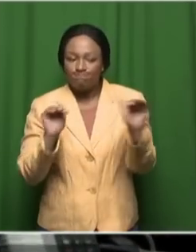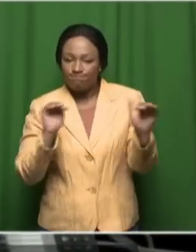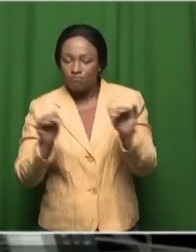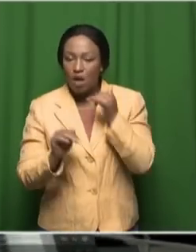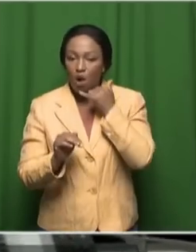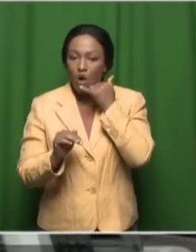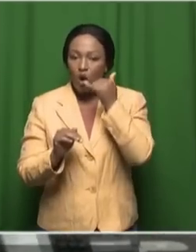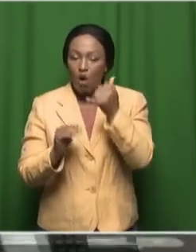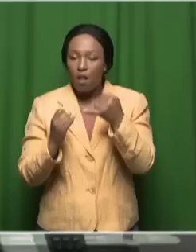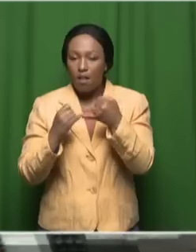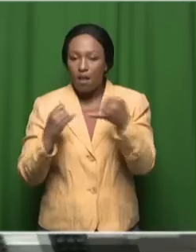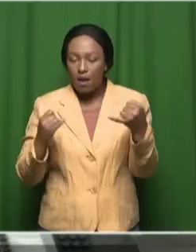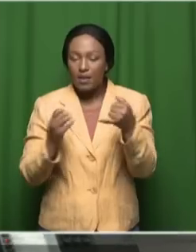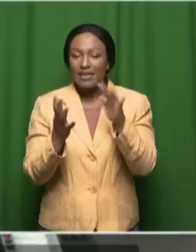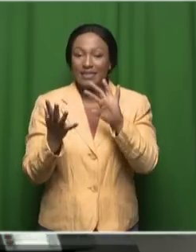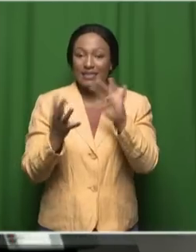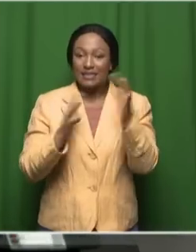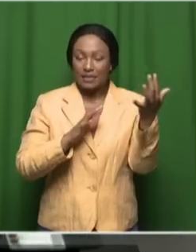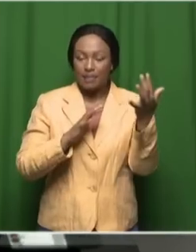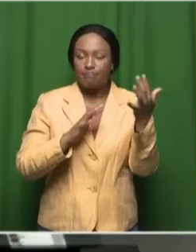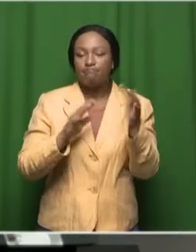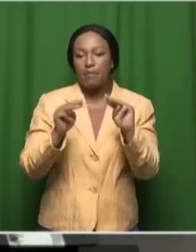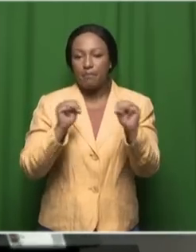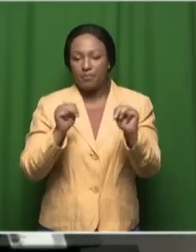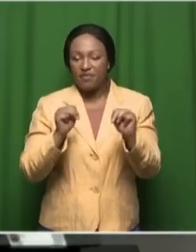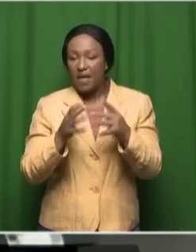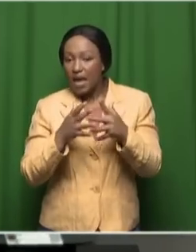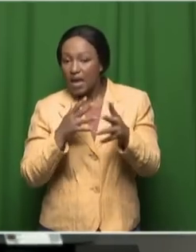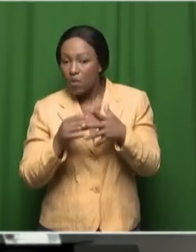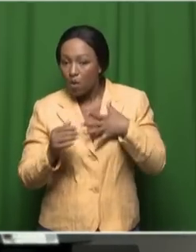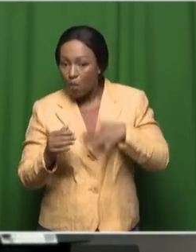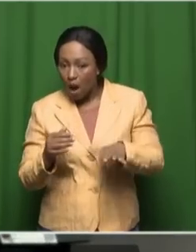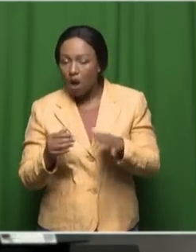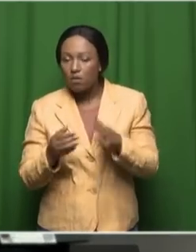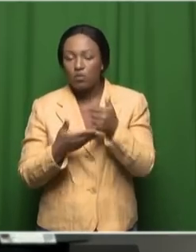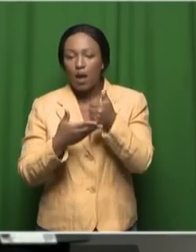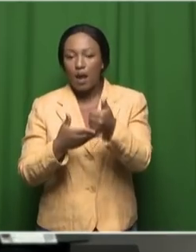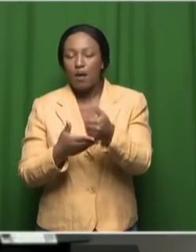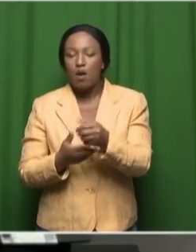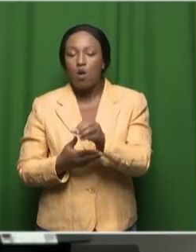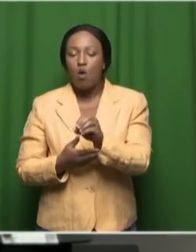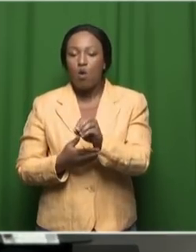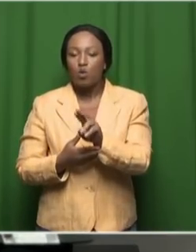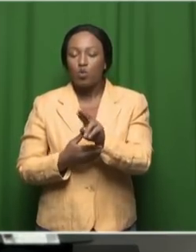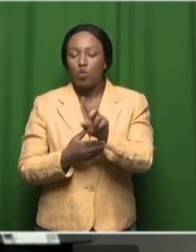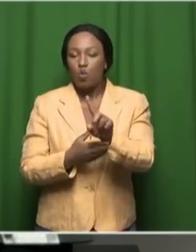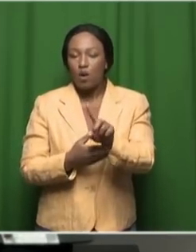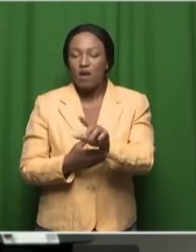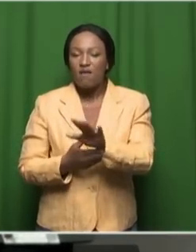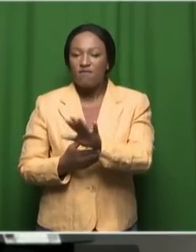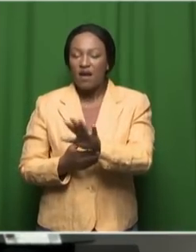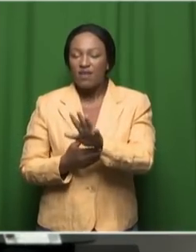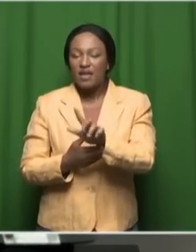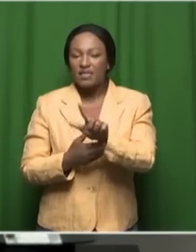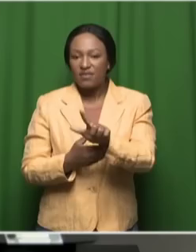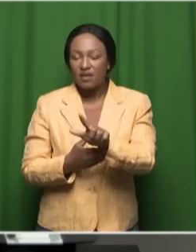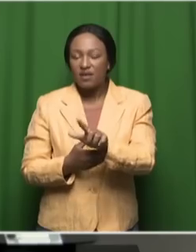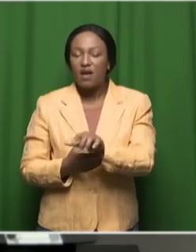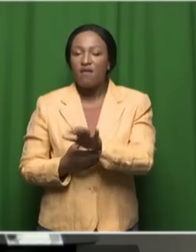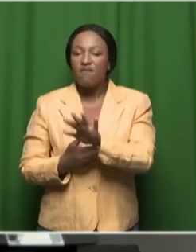into the Disaster Management Centre. So if anybody would like to donate, the number is 021 597